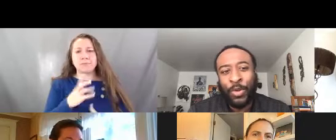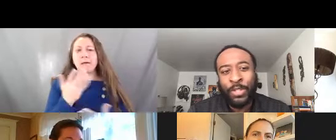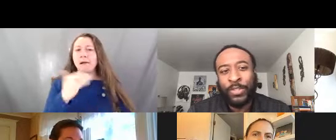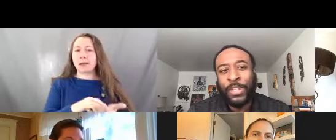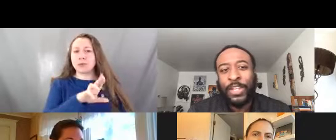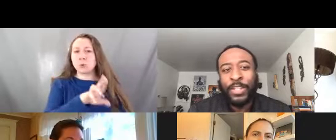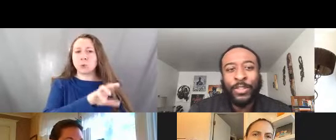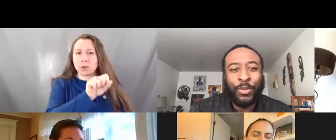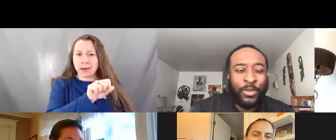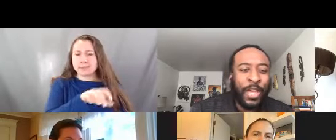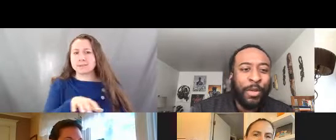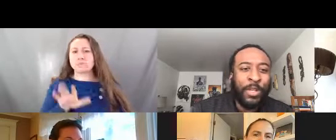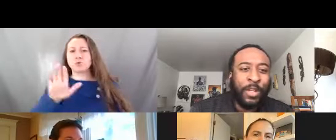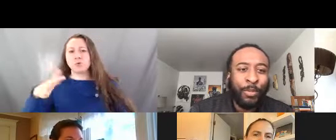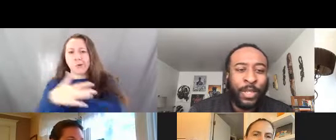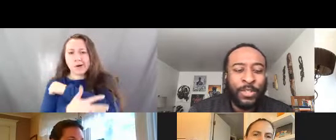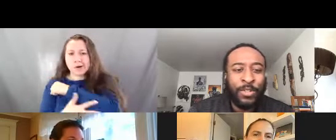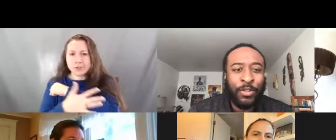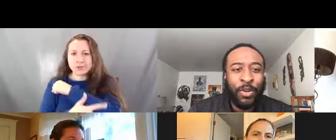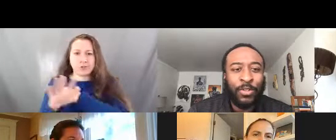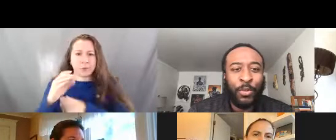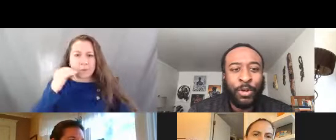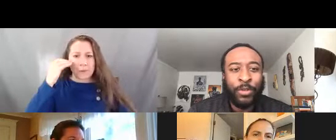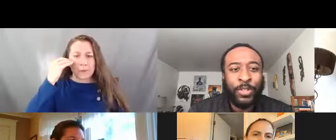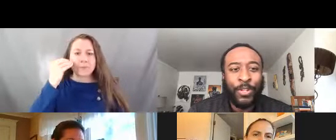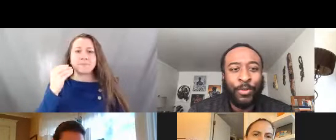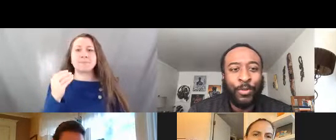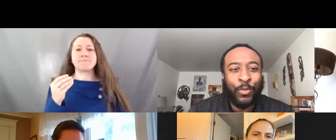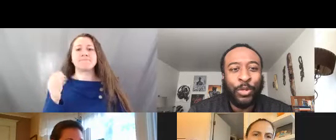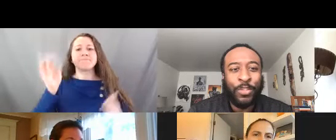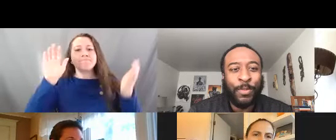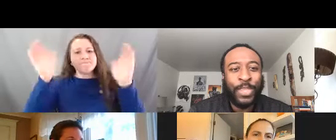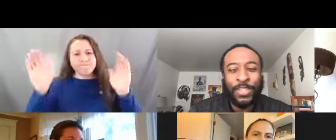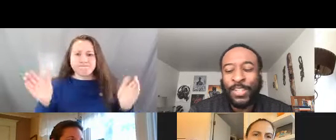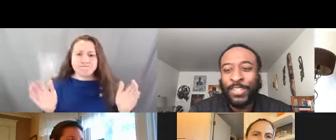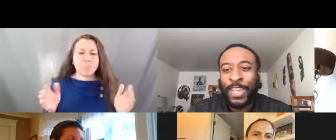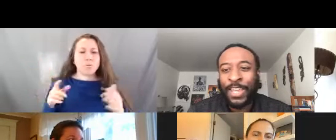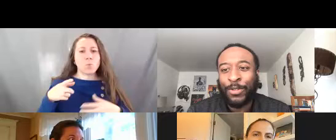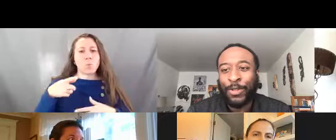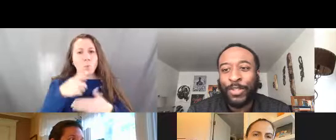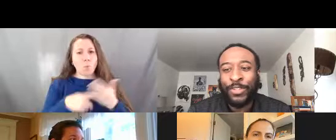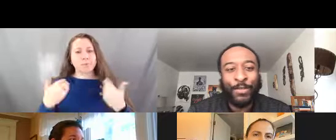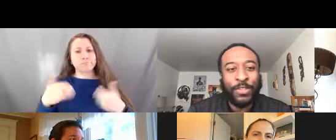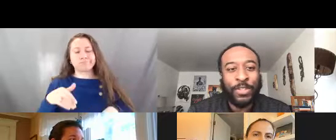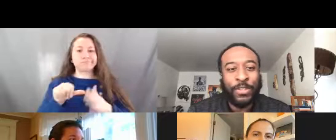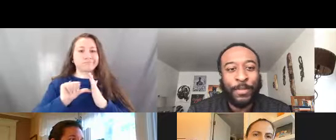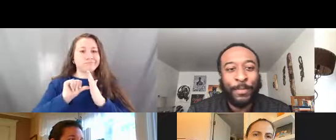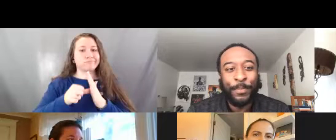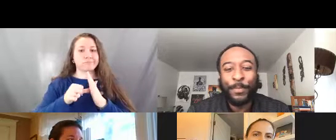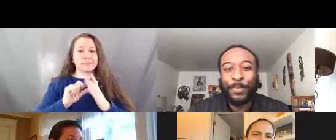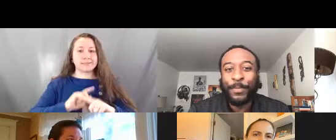time in the U.S., to your time in other places across the world, you know, what are some things that stand out to you as